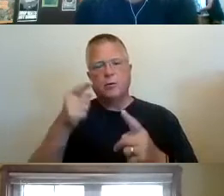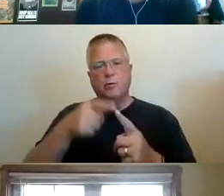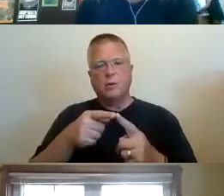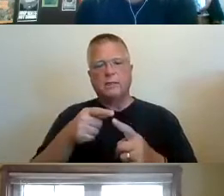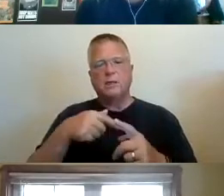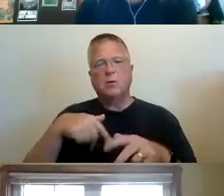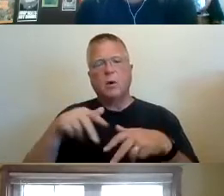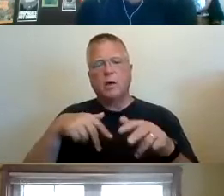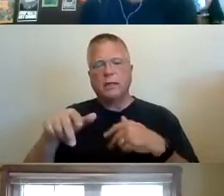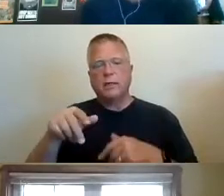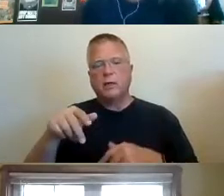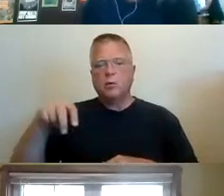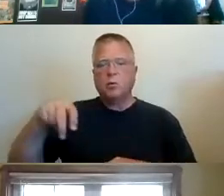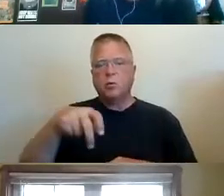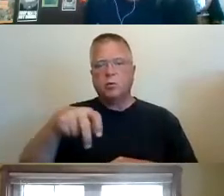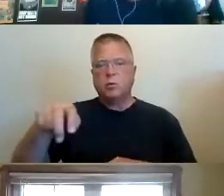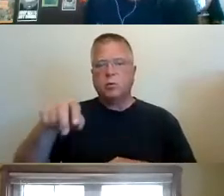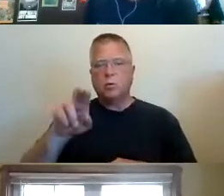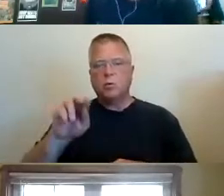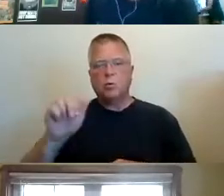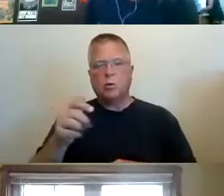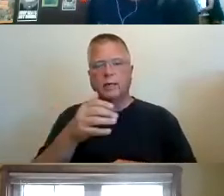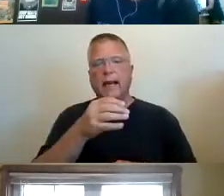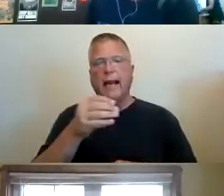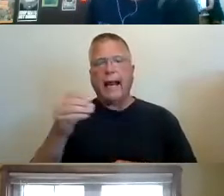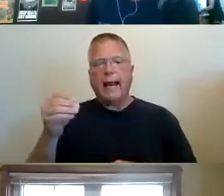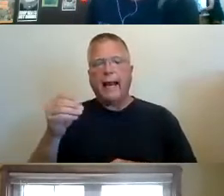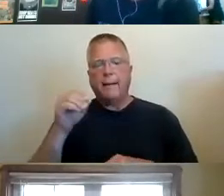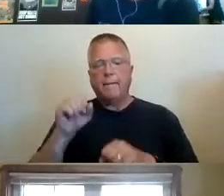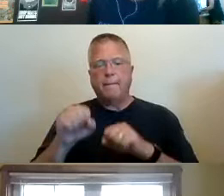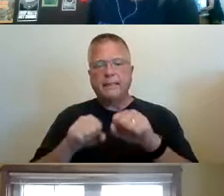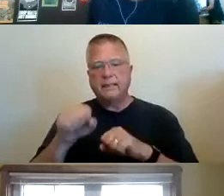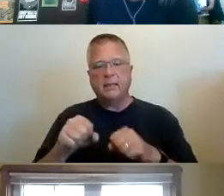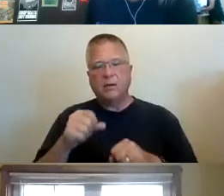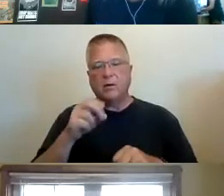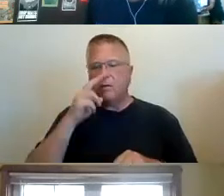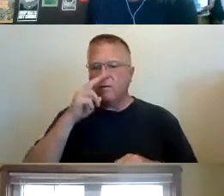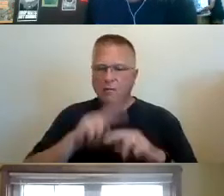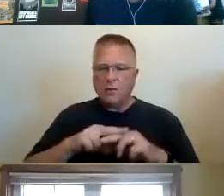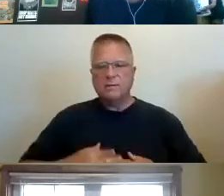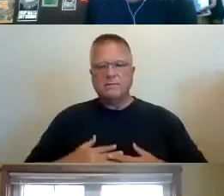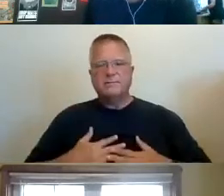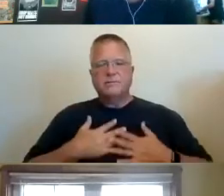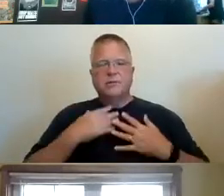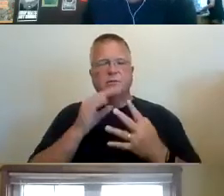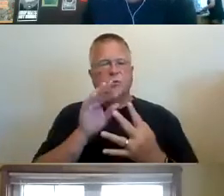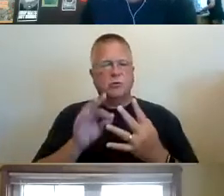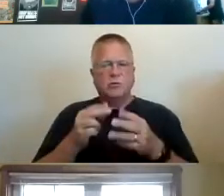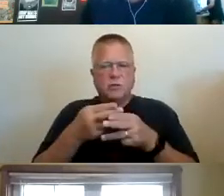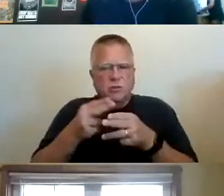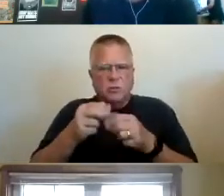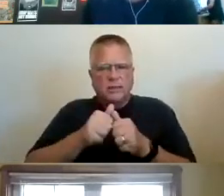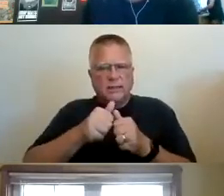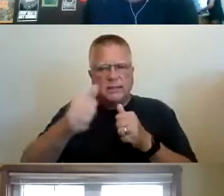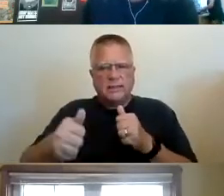are joyful means of travel, particularly for those very short distance trips. So again, 20%